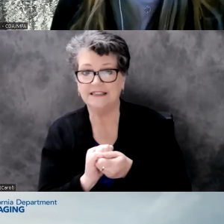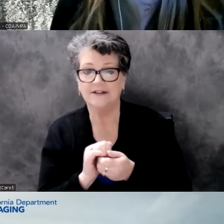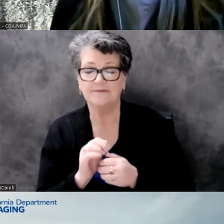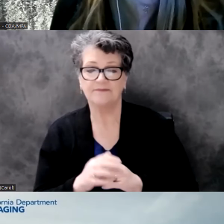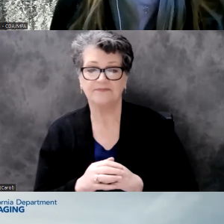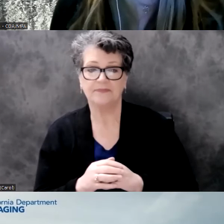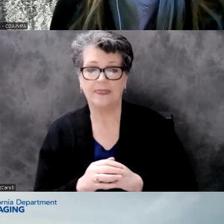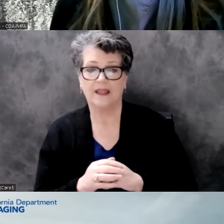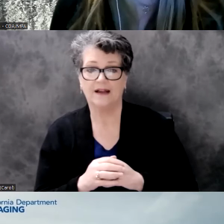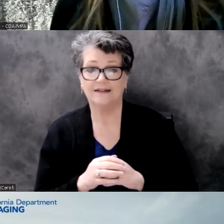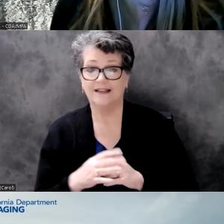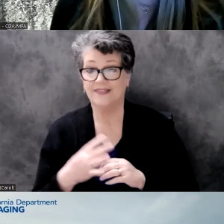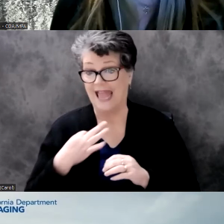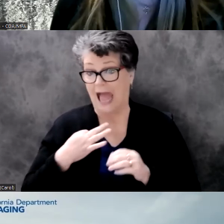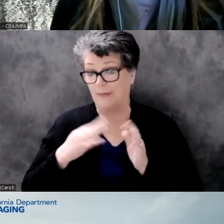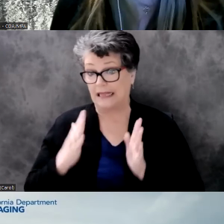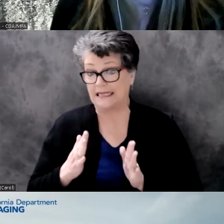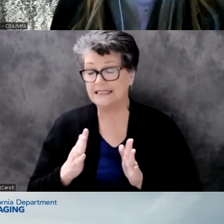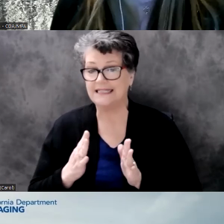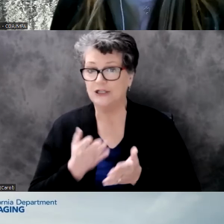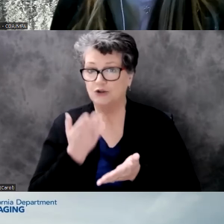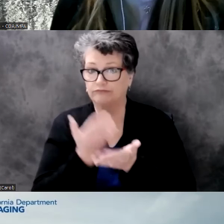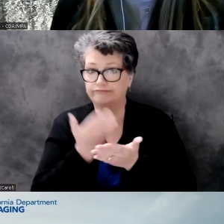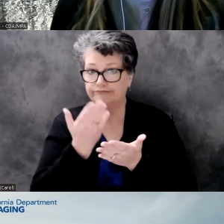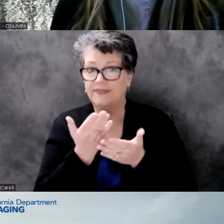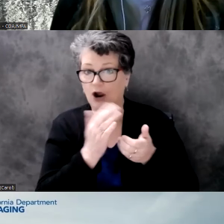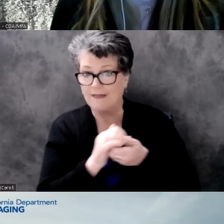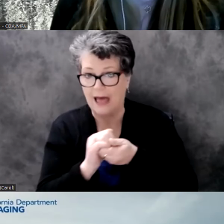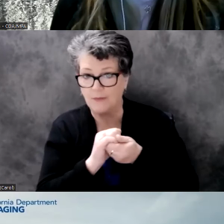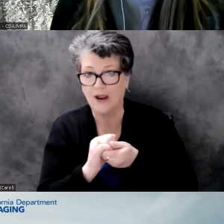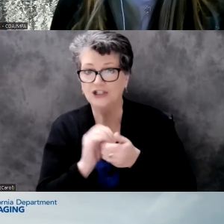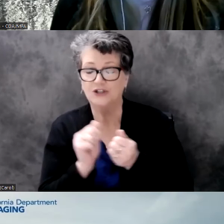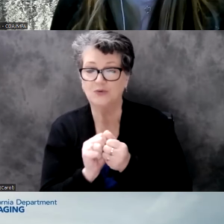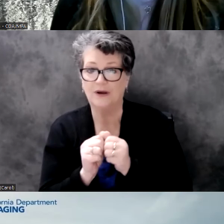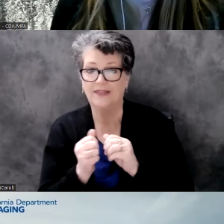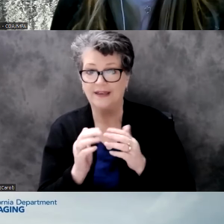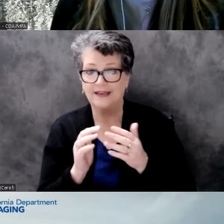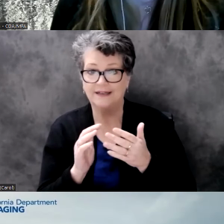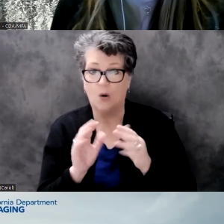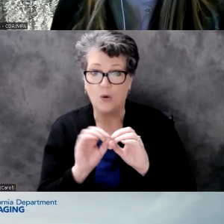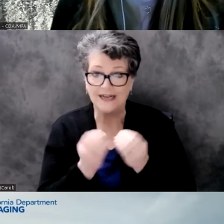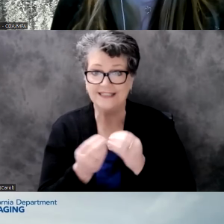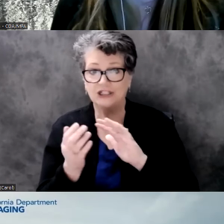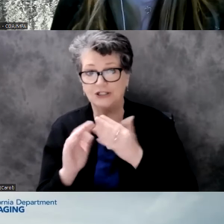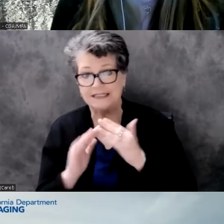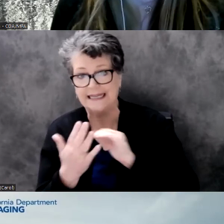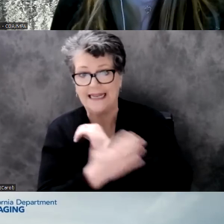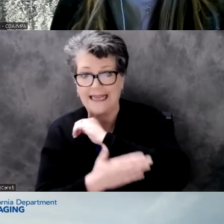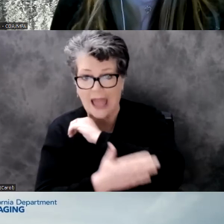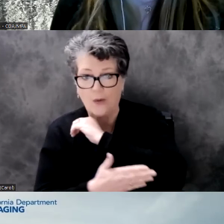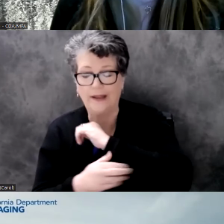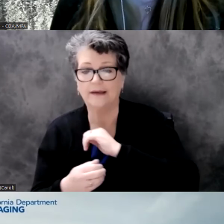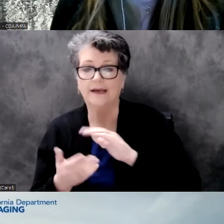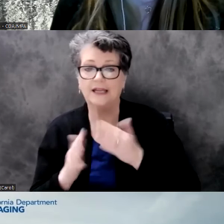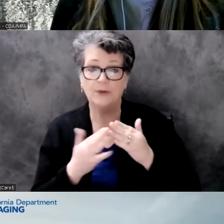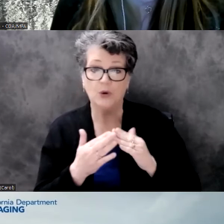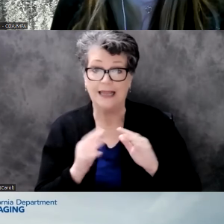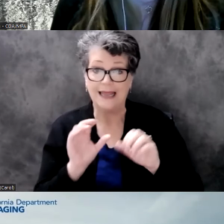Applicants need to demonstrate collaboration with other orgs, city, county agencies, community-based organizations,